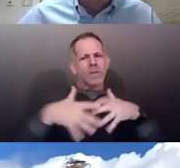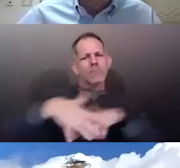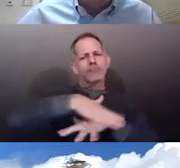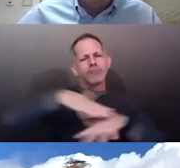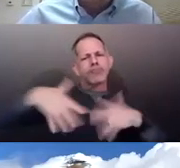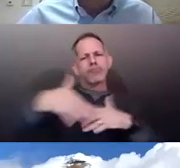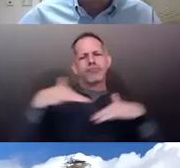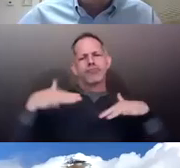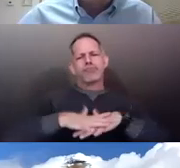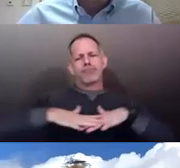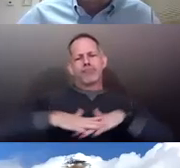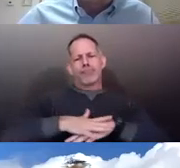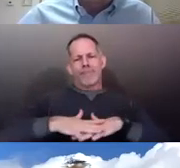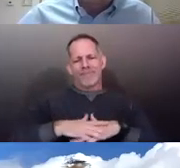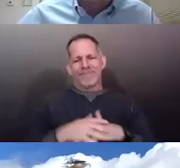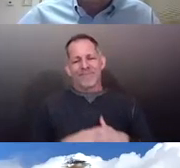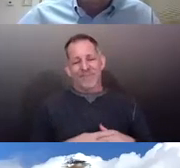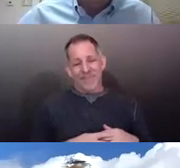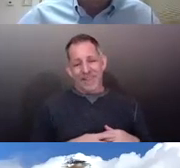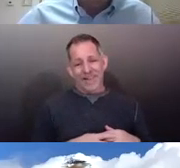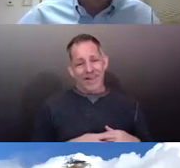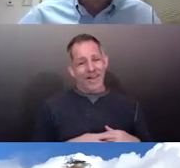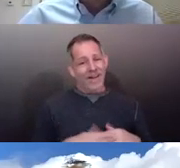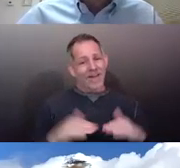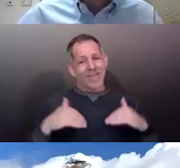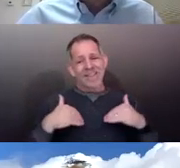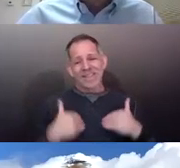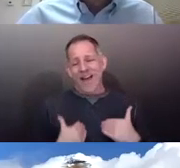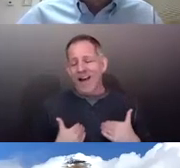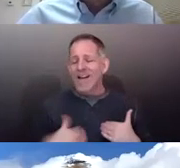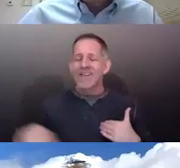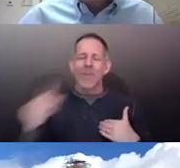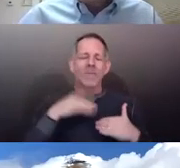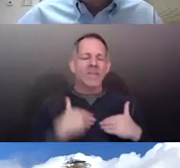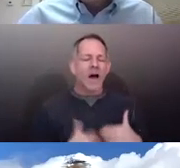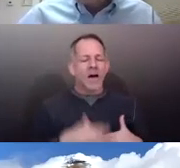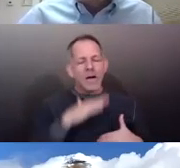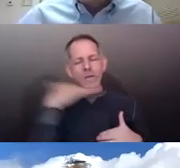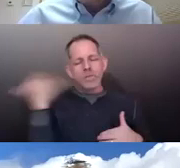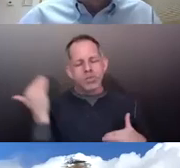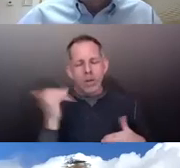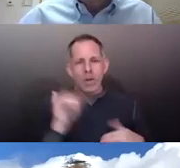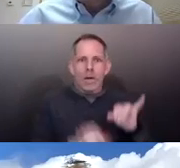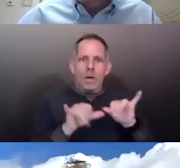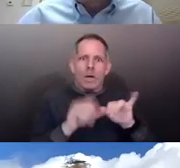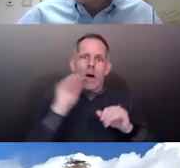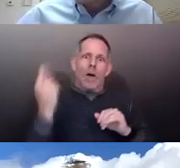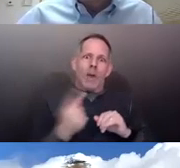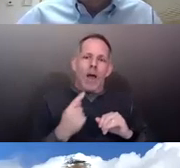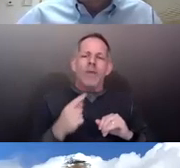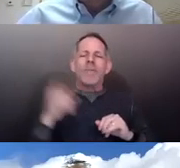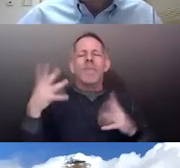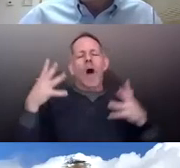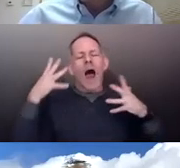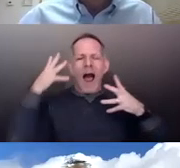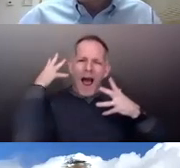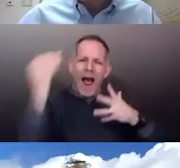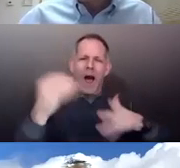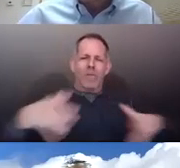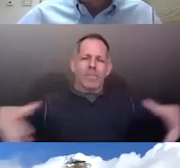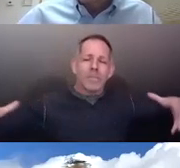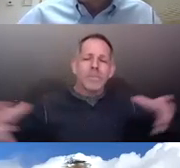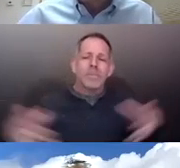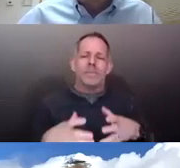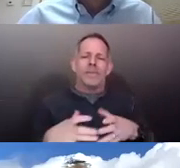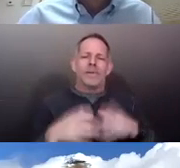this and want to celebrate the holidays. I think you're going to have to make it look different this year and try to honor